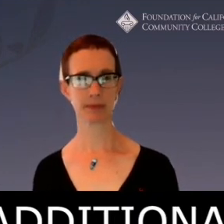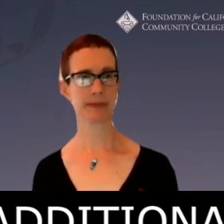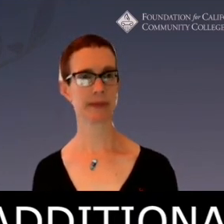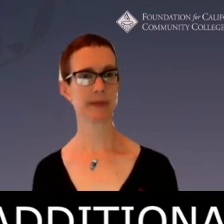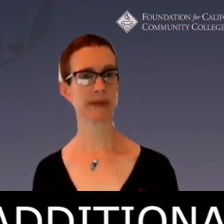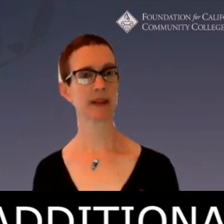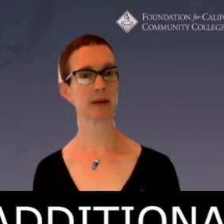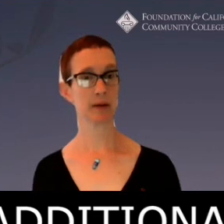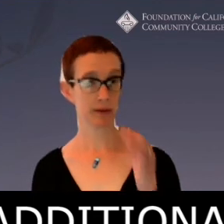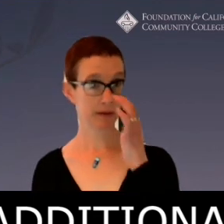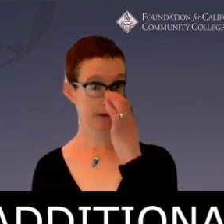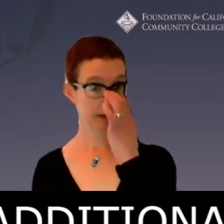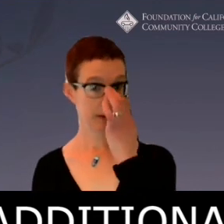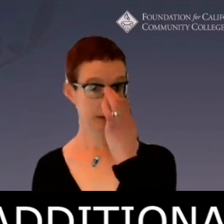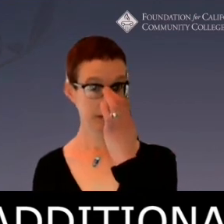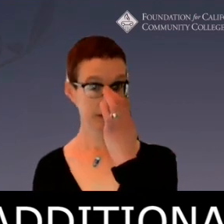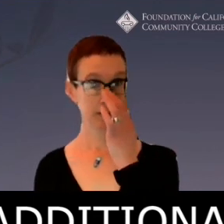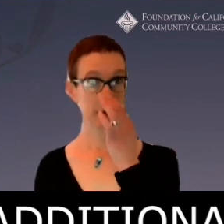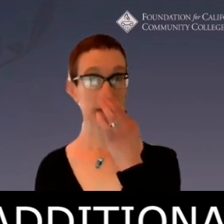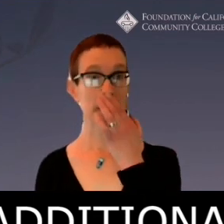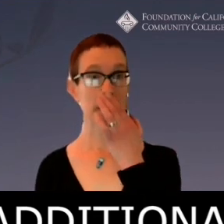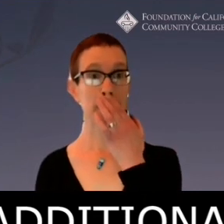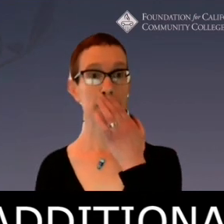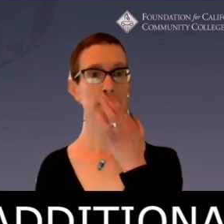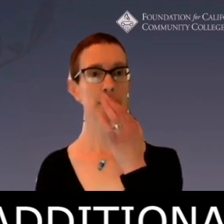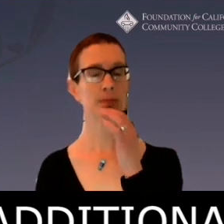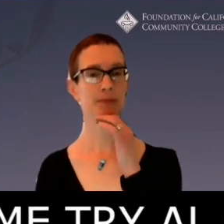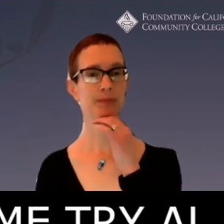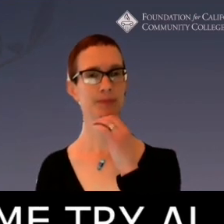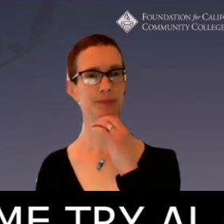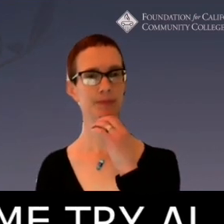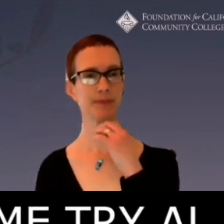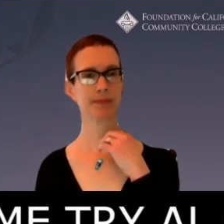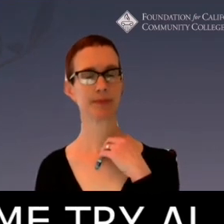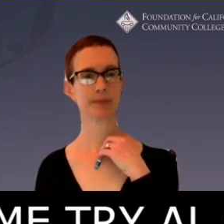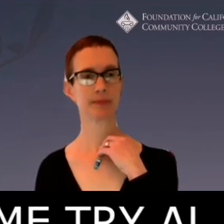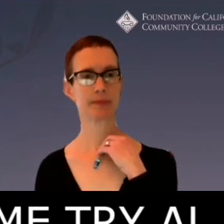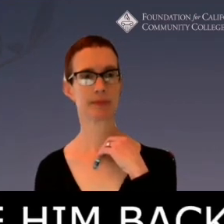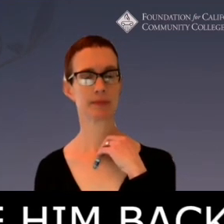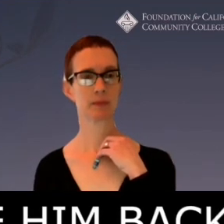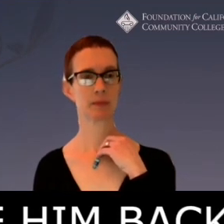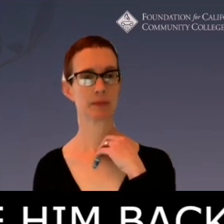Oh, okay. And then let me try Al one more time, just in case we have him back. Al Mijares.